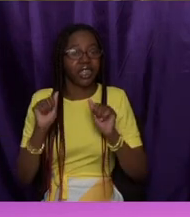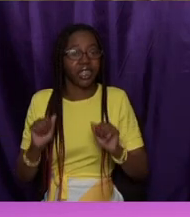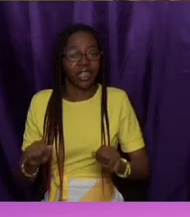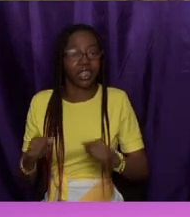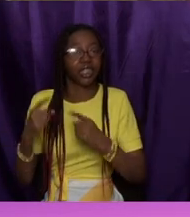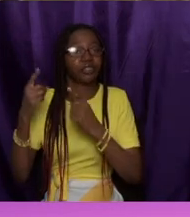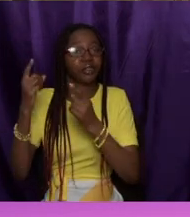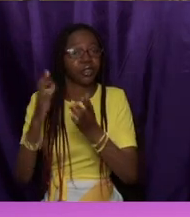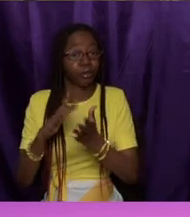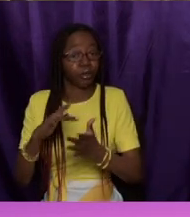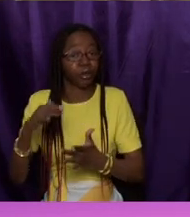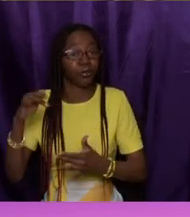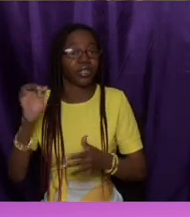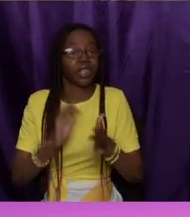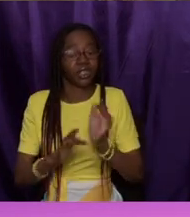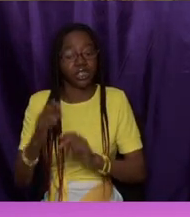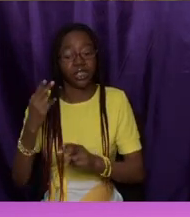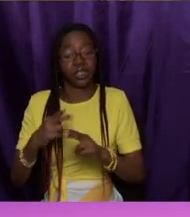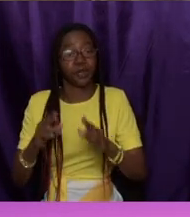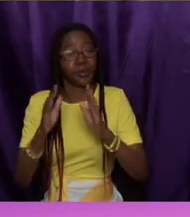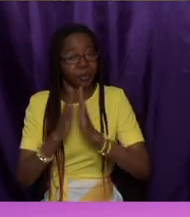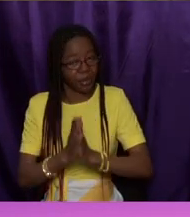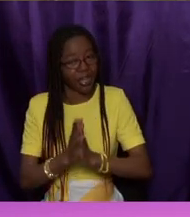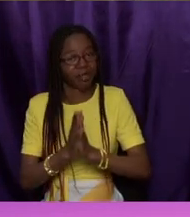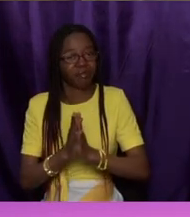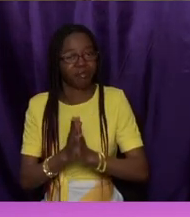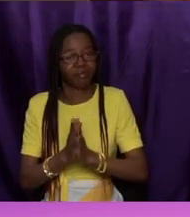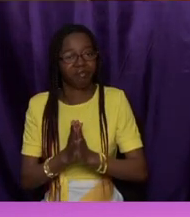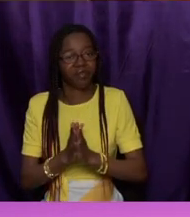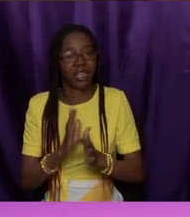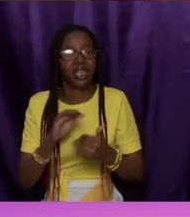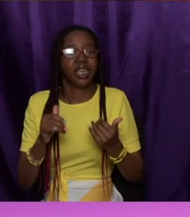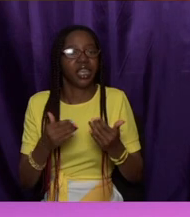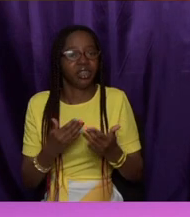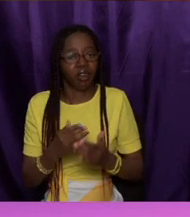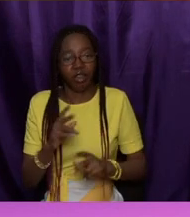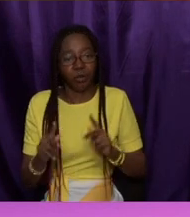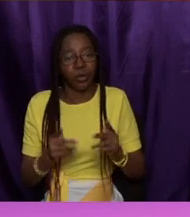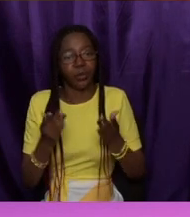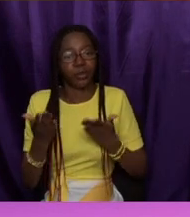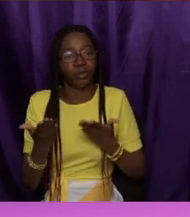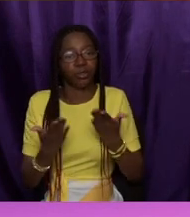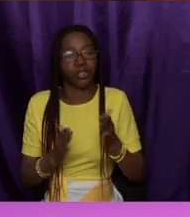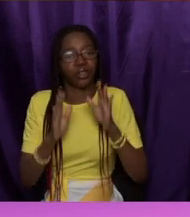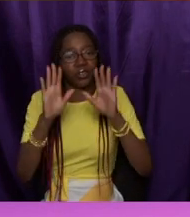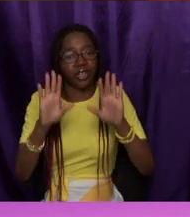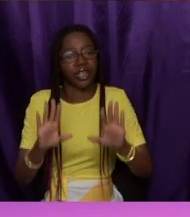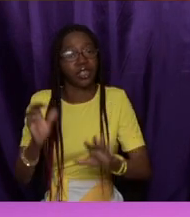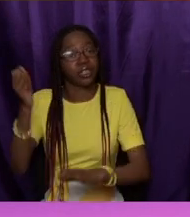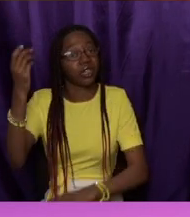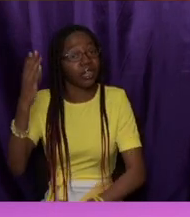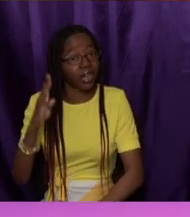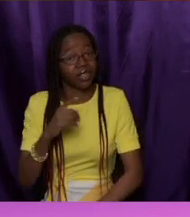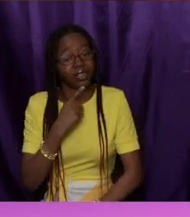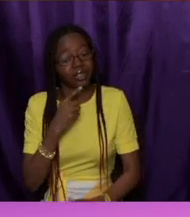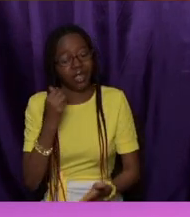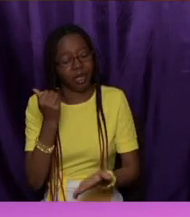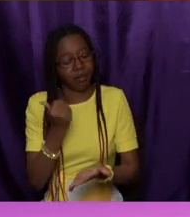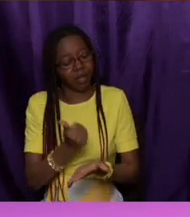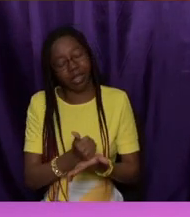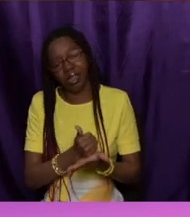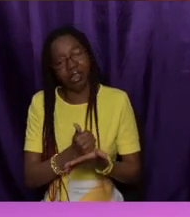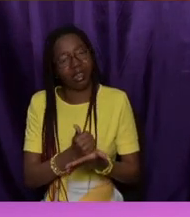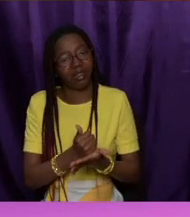glory. It's in Jesus' name we pray. And all those who serve an excellent God say